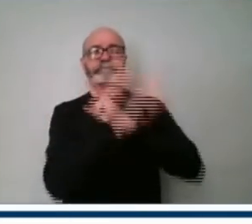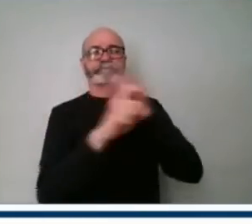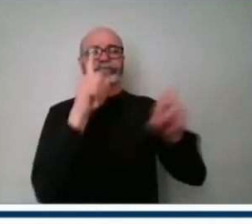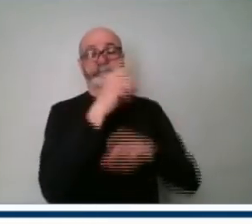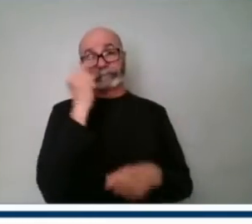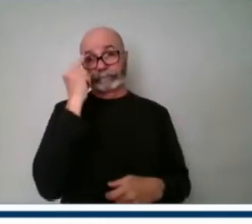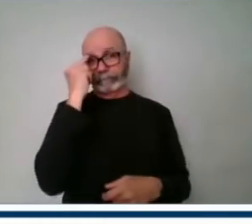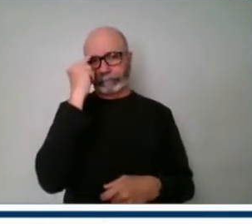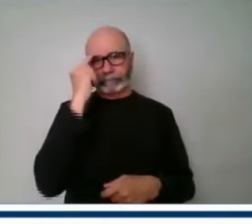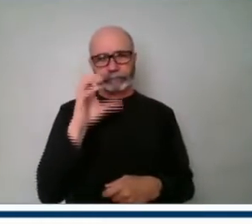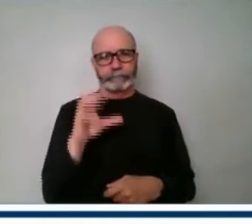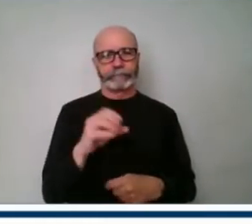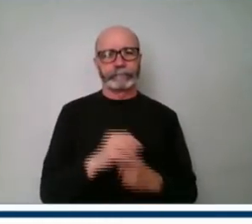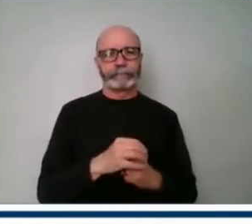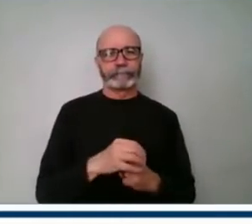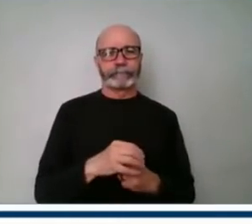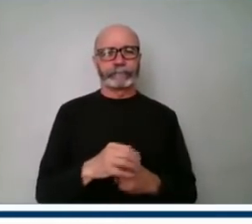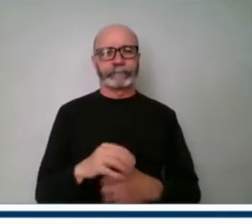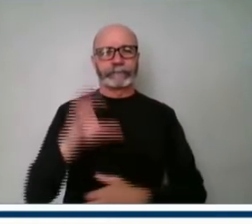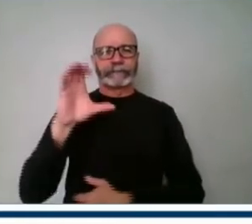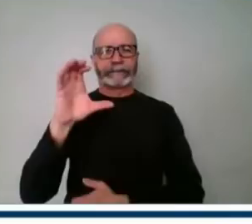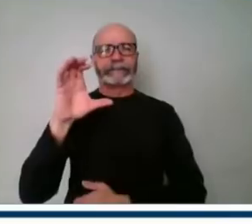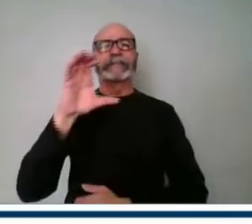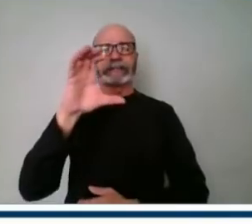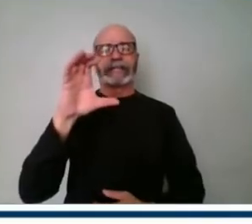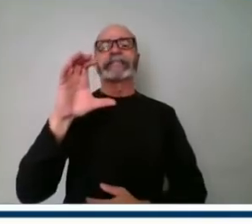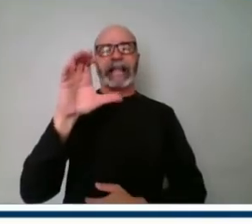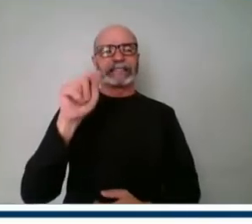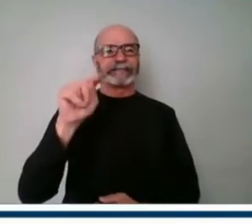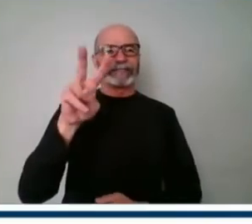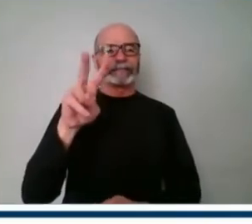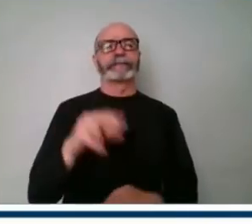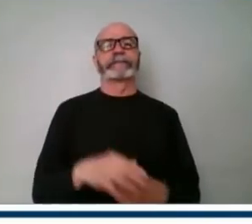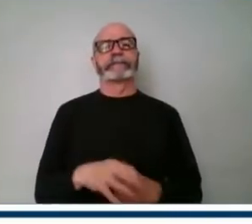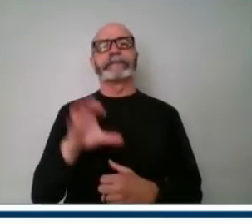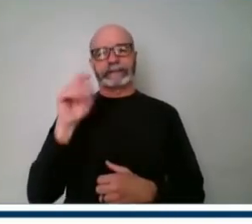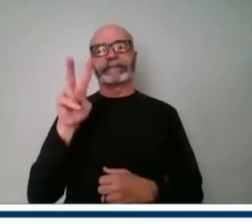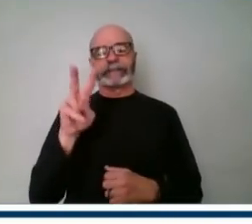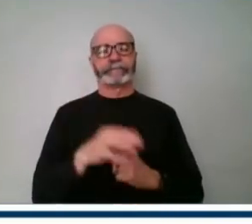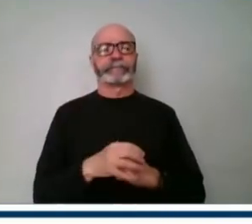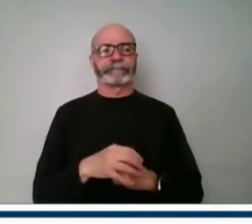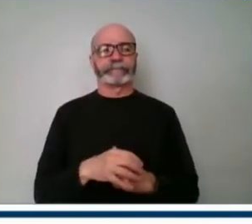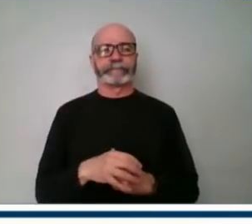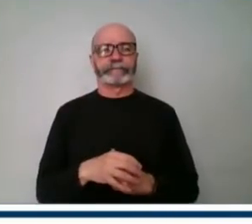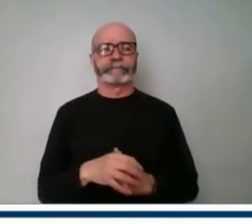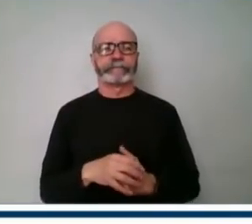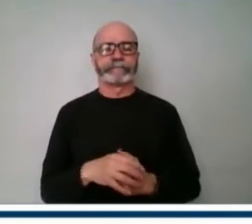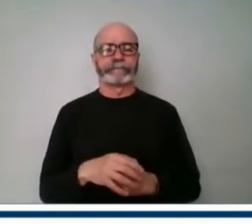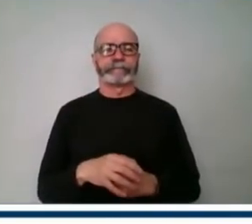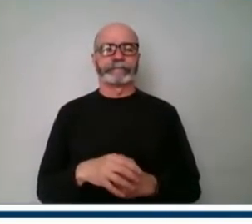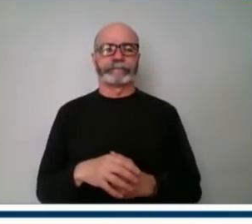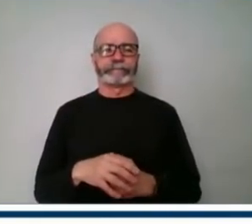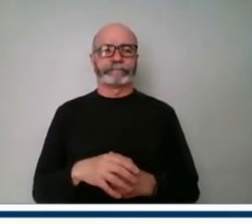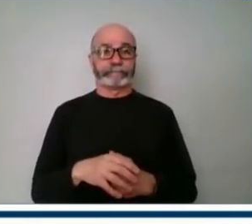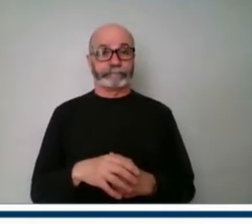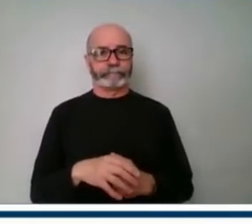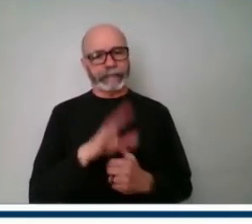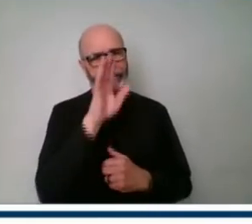Natasha, are you there? I am, yes, thank you. I just wanted to check in on the vaccine. I think last time we